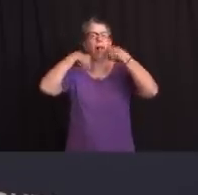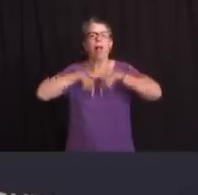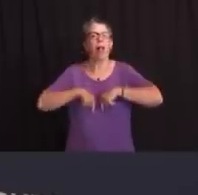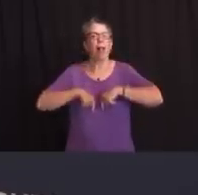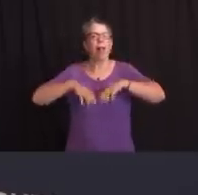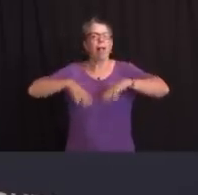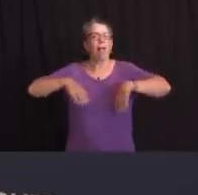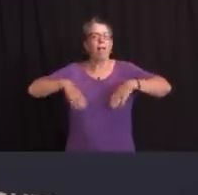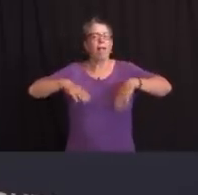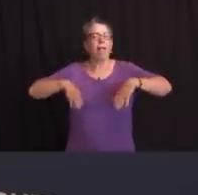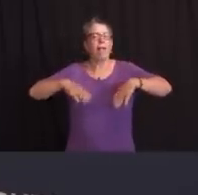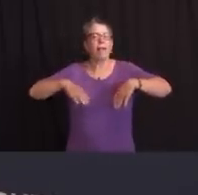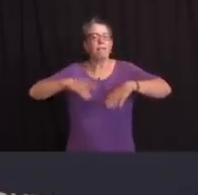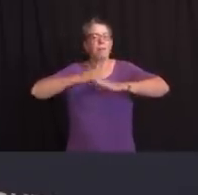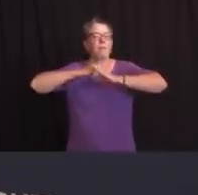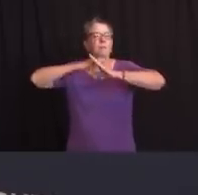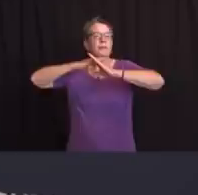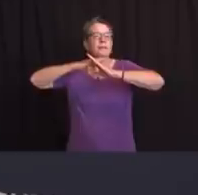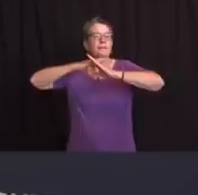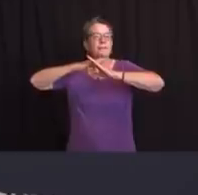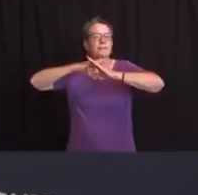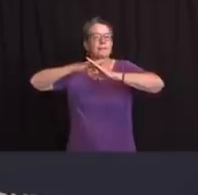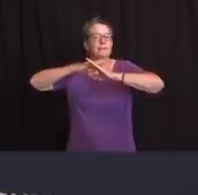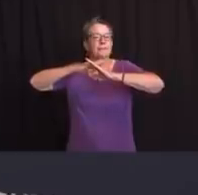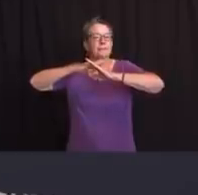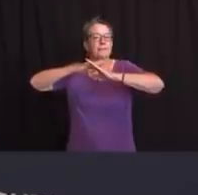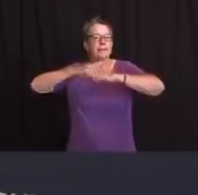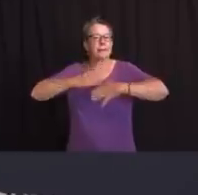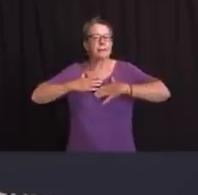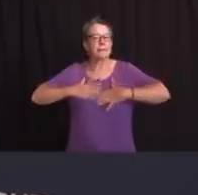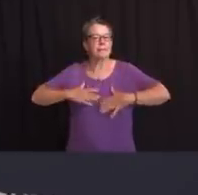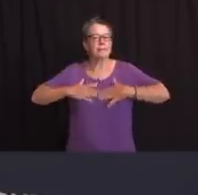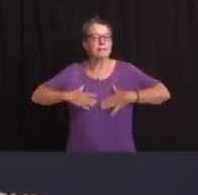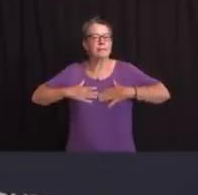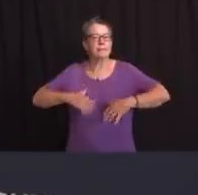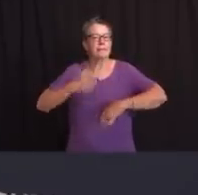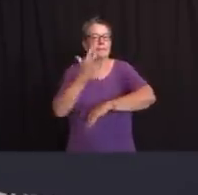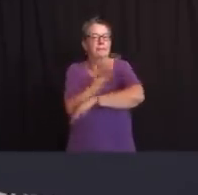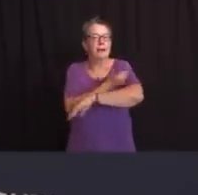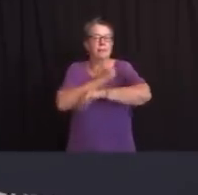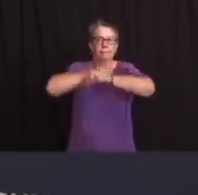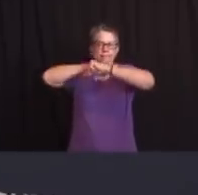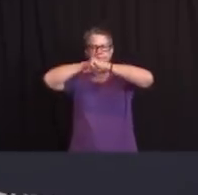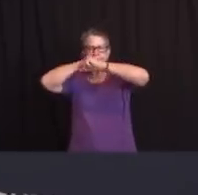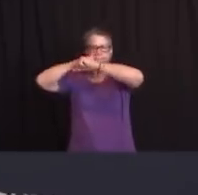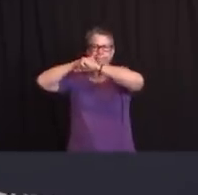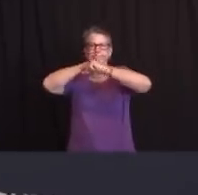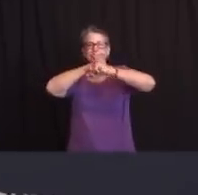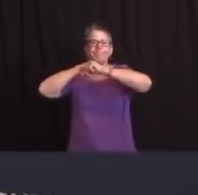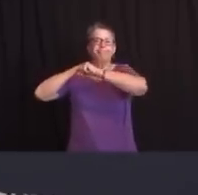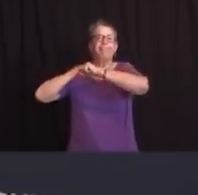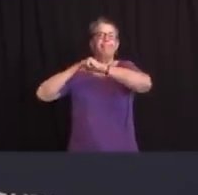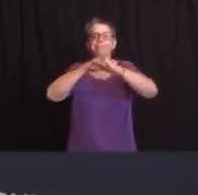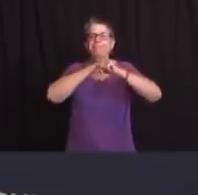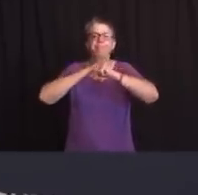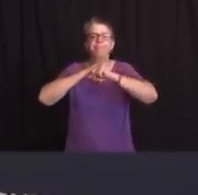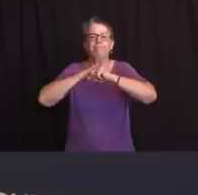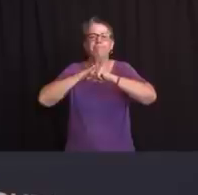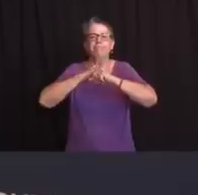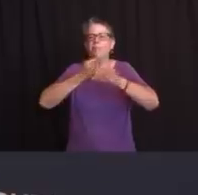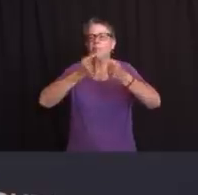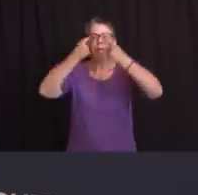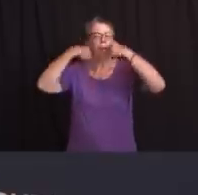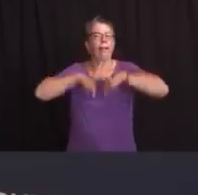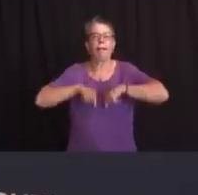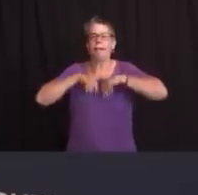built up because of the vaccine prevents the virus from penetrating more deeply. So that's at least the general